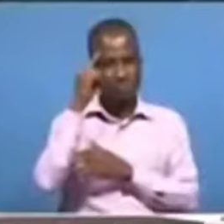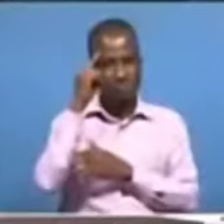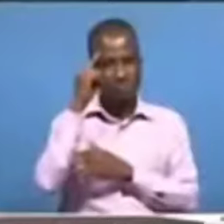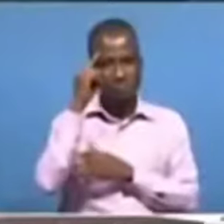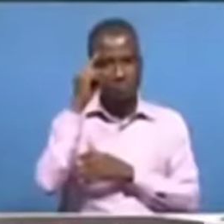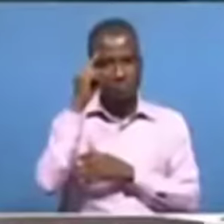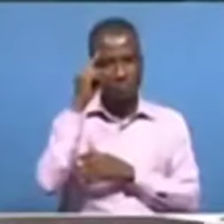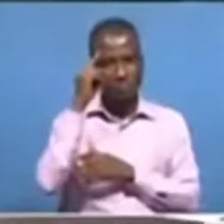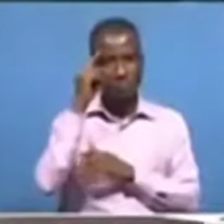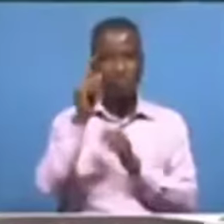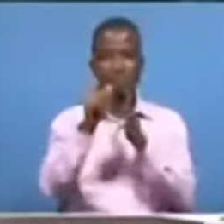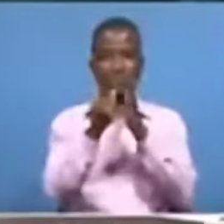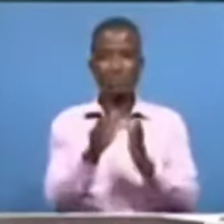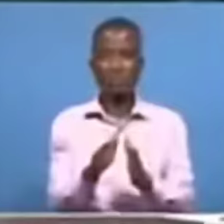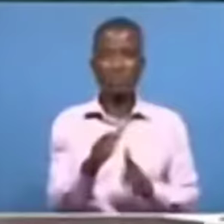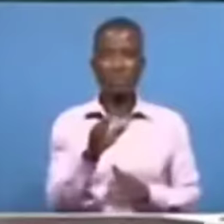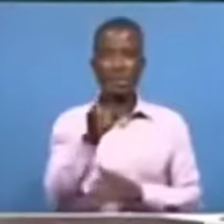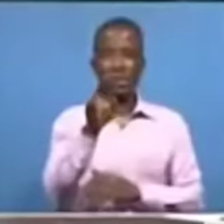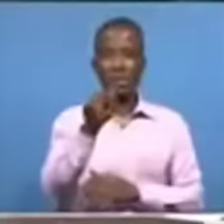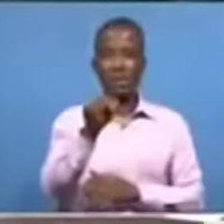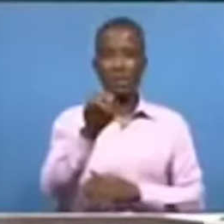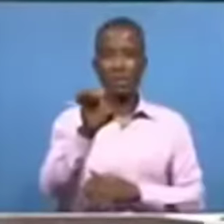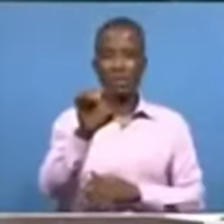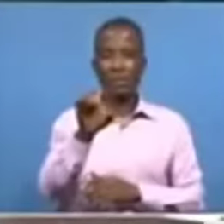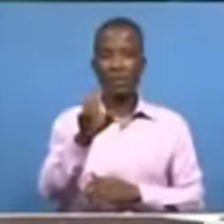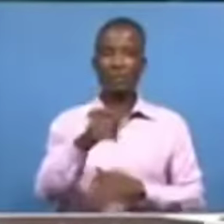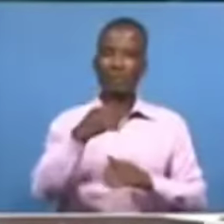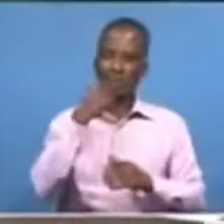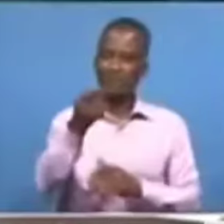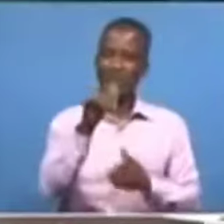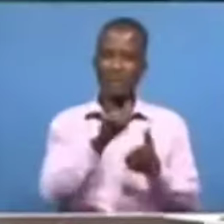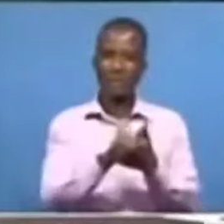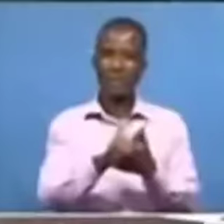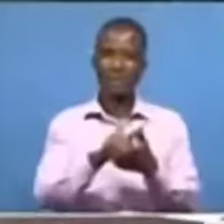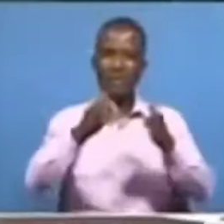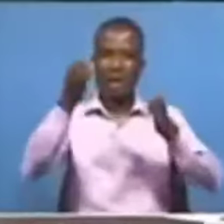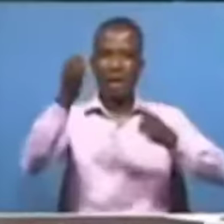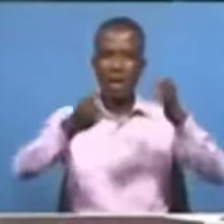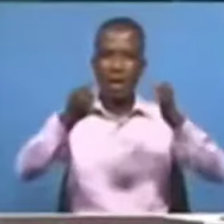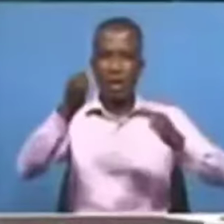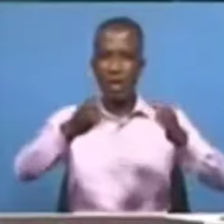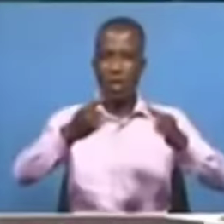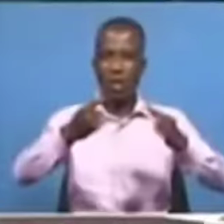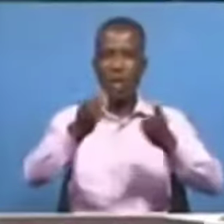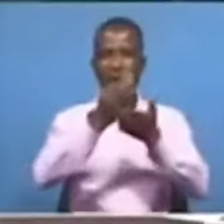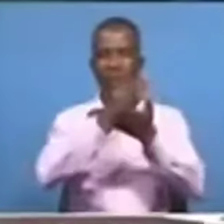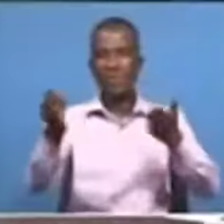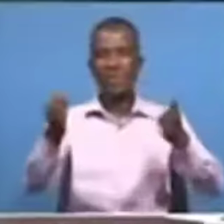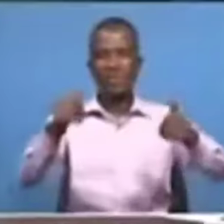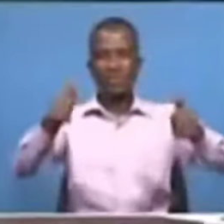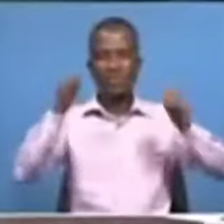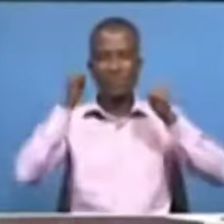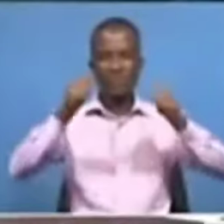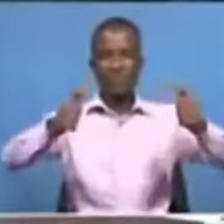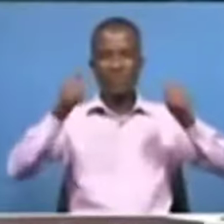petitioner submitted that if you look at the way the court has failed or refused to apply certain statutes,